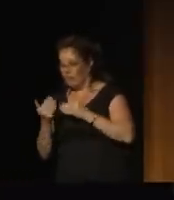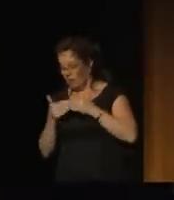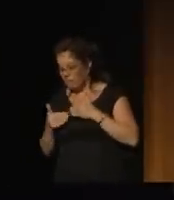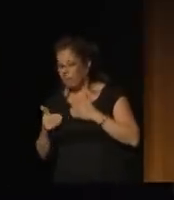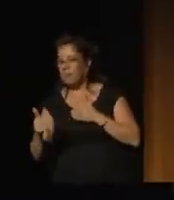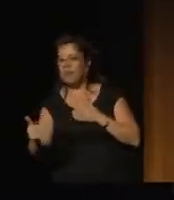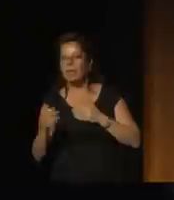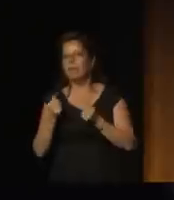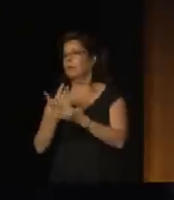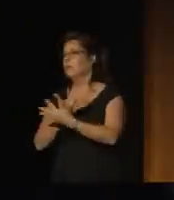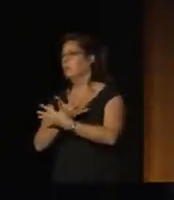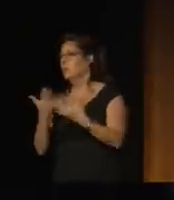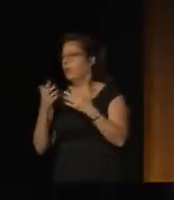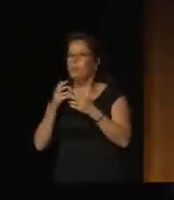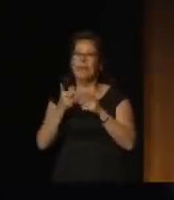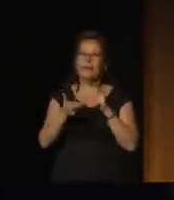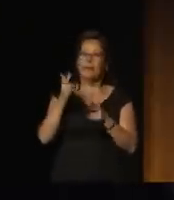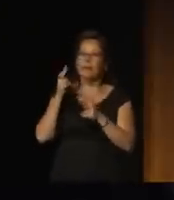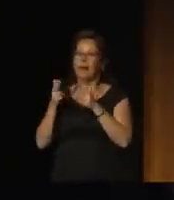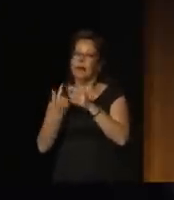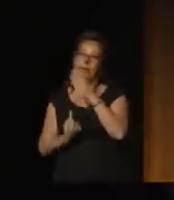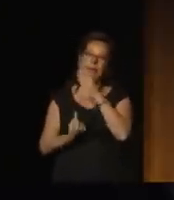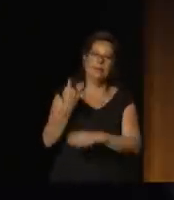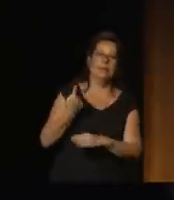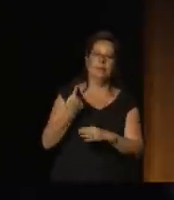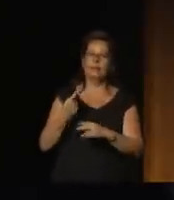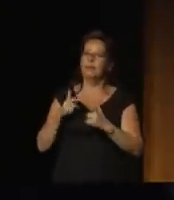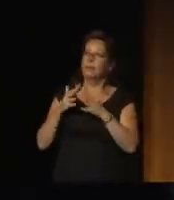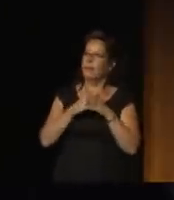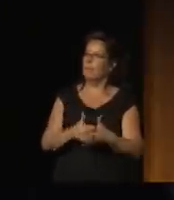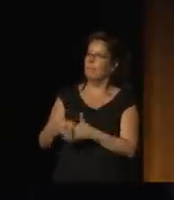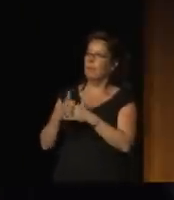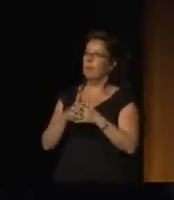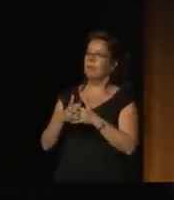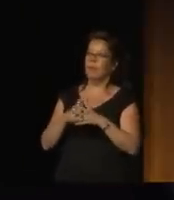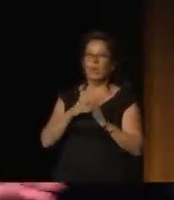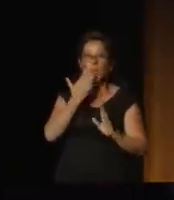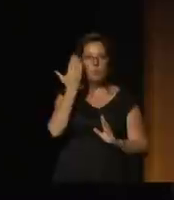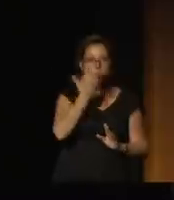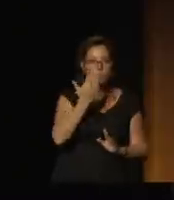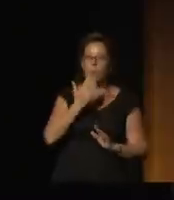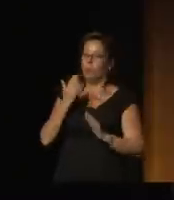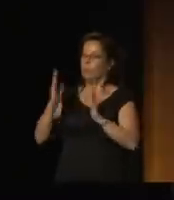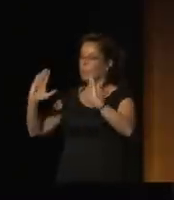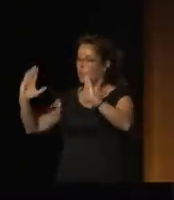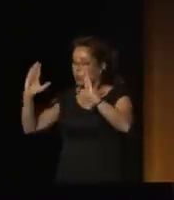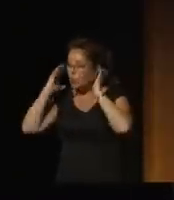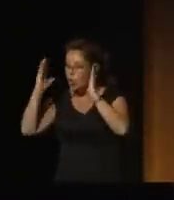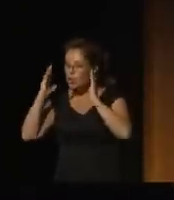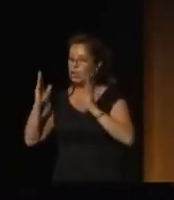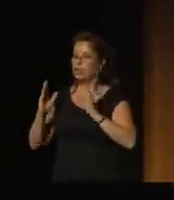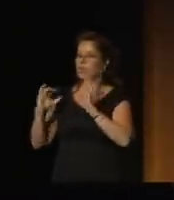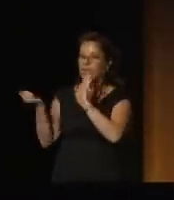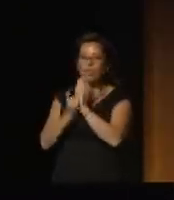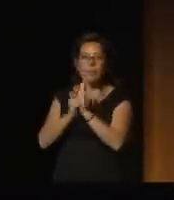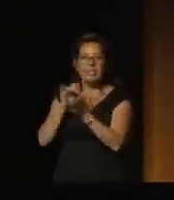incidents in the US at, you know, what we call soft targets. It's not just schools, it's universities, it's churches, it's supermarkets